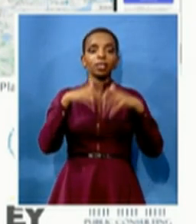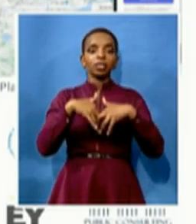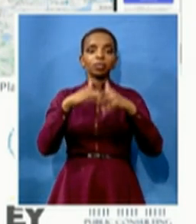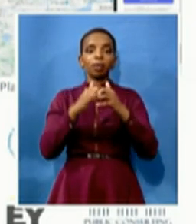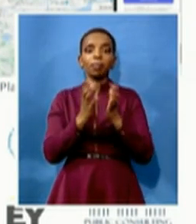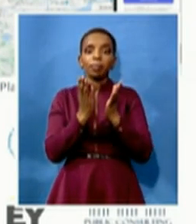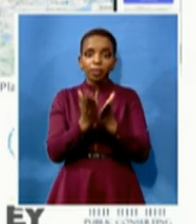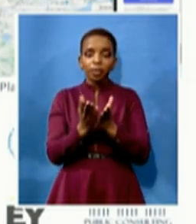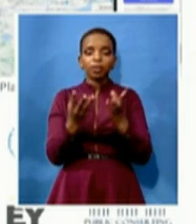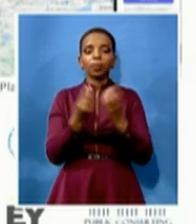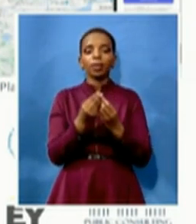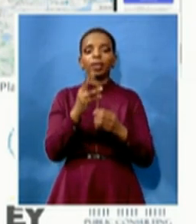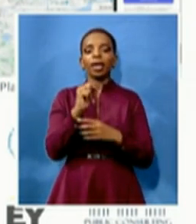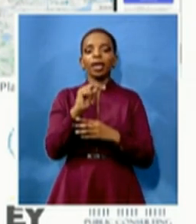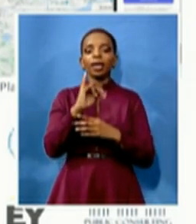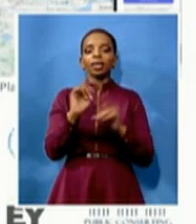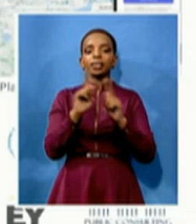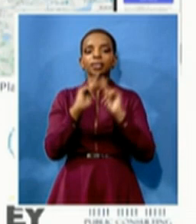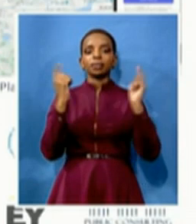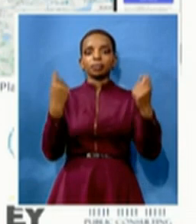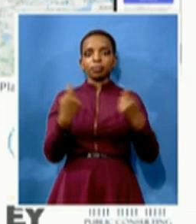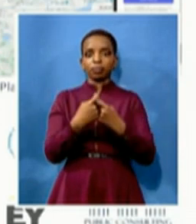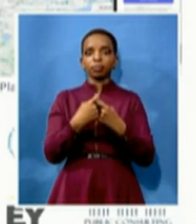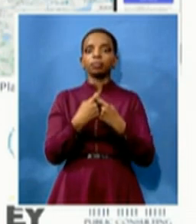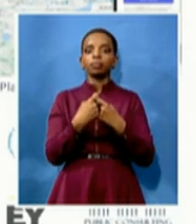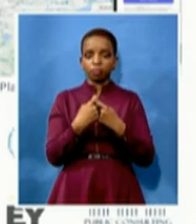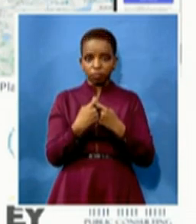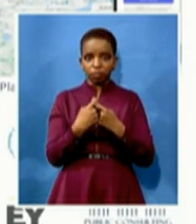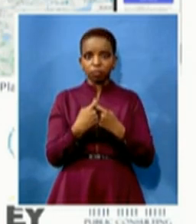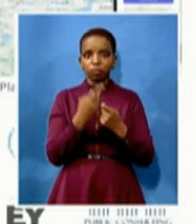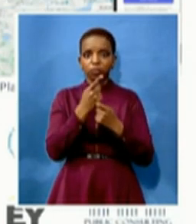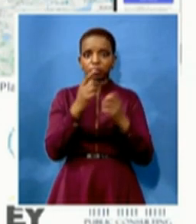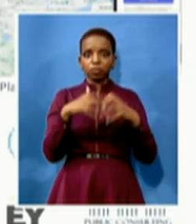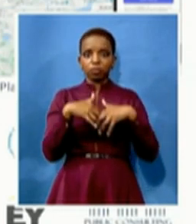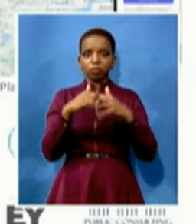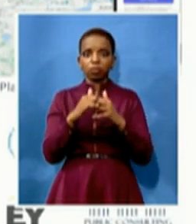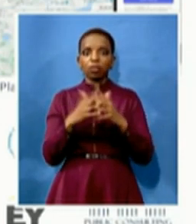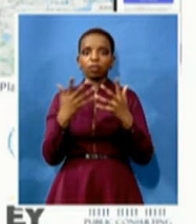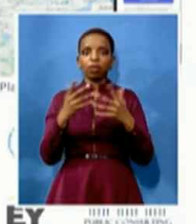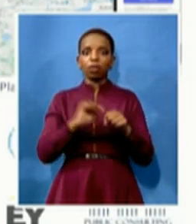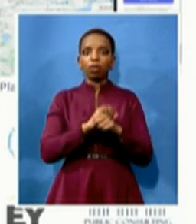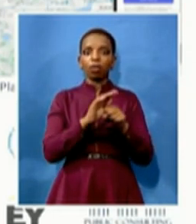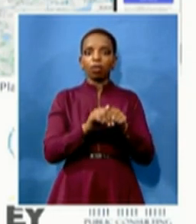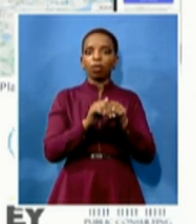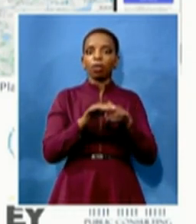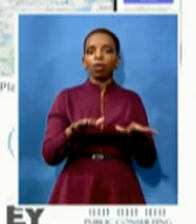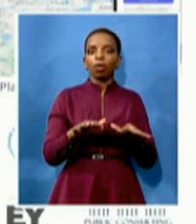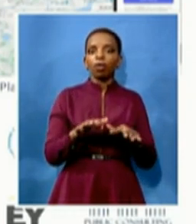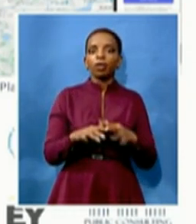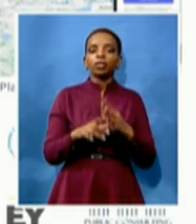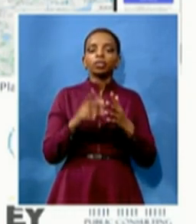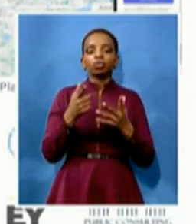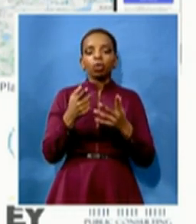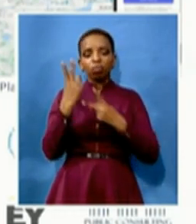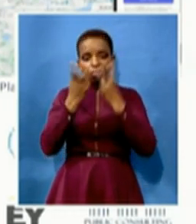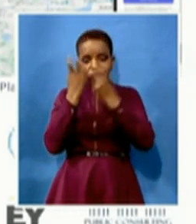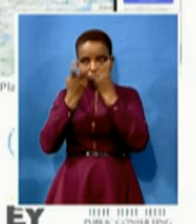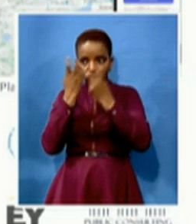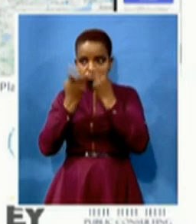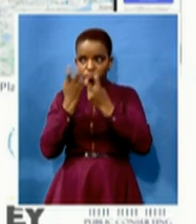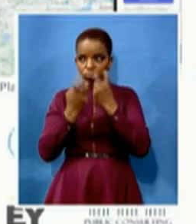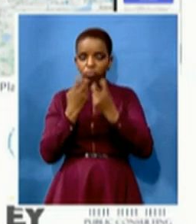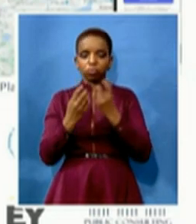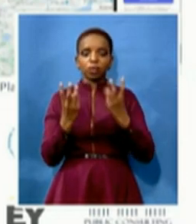built COVID-safe places and COVID-safe paths to have an enterprise solution for public health officials, which is all, as I said, it's all open source.